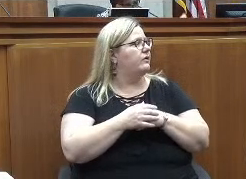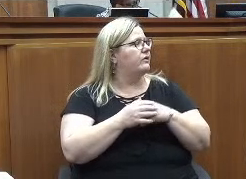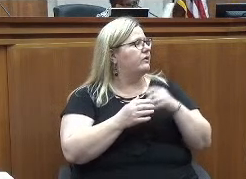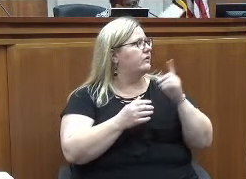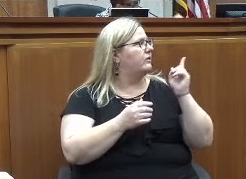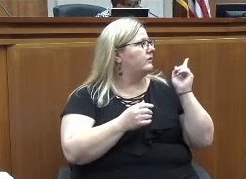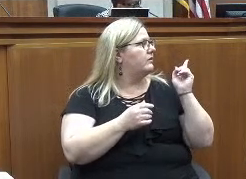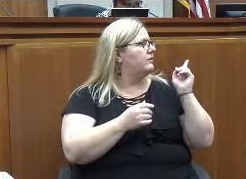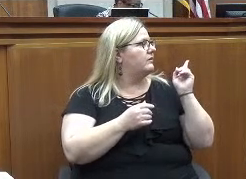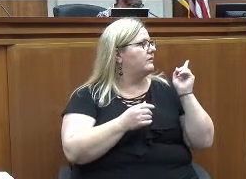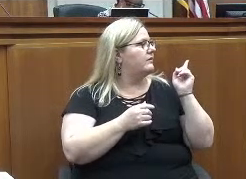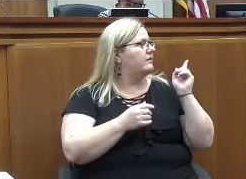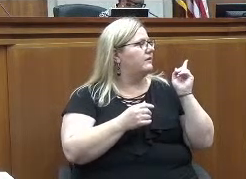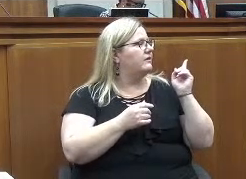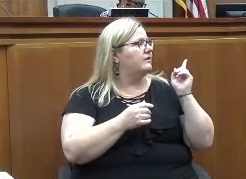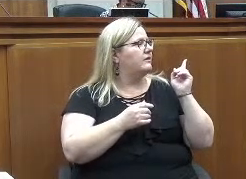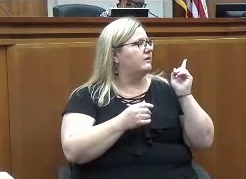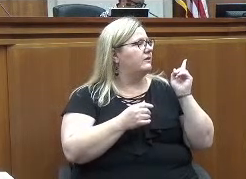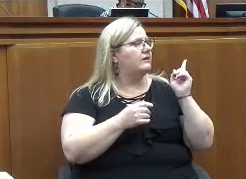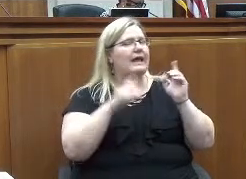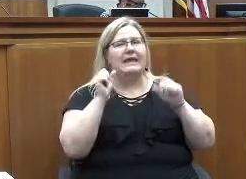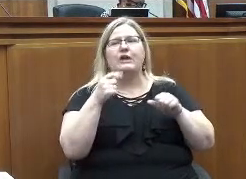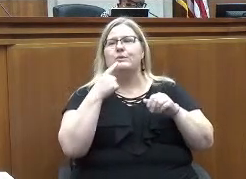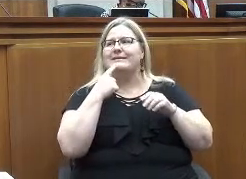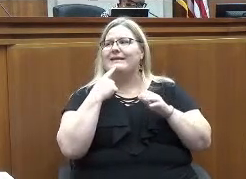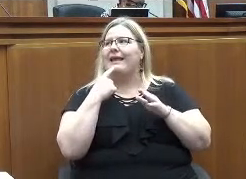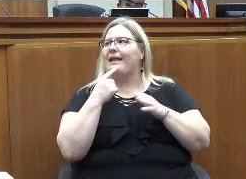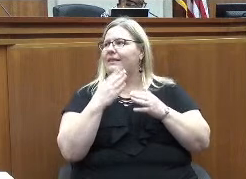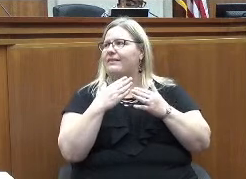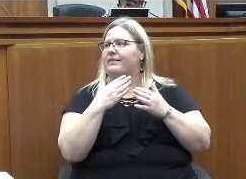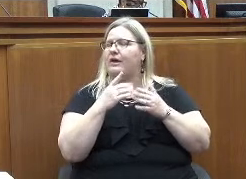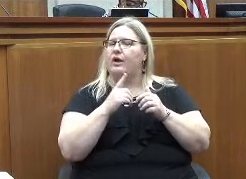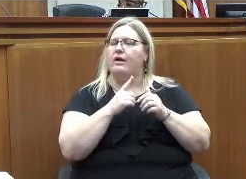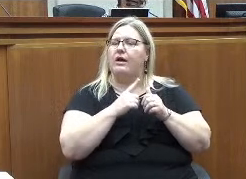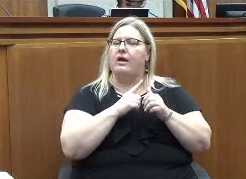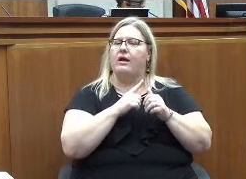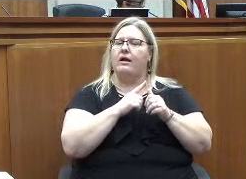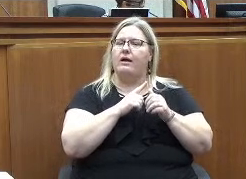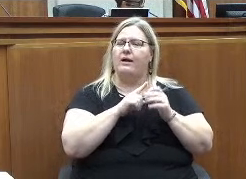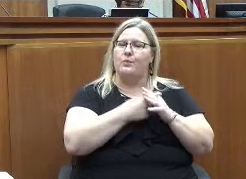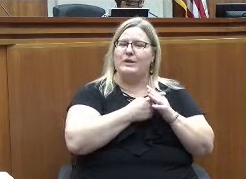were offering a motion. Yeah. You want to keep the original motion?